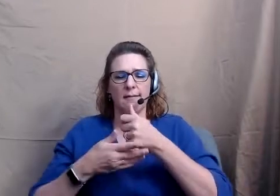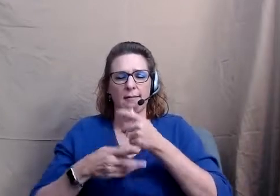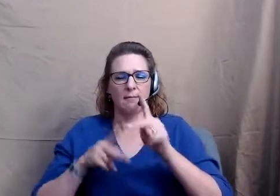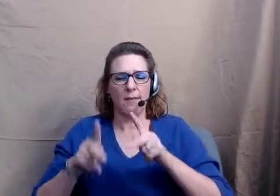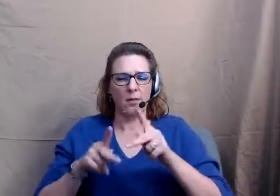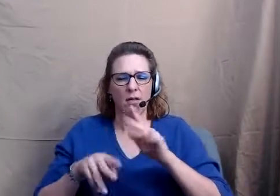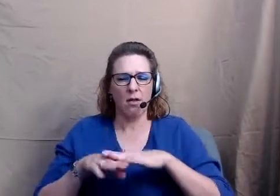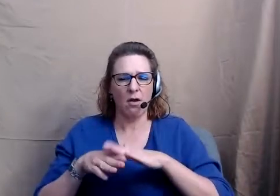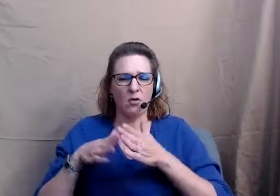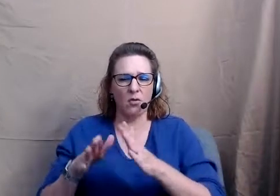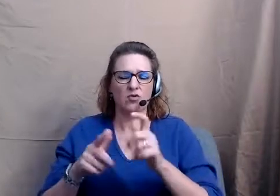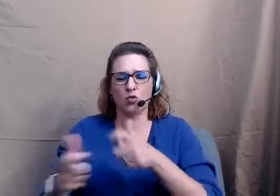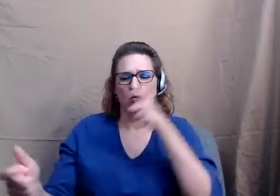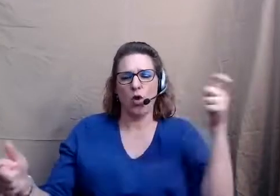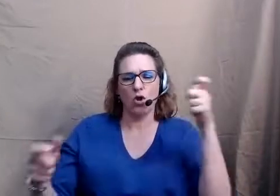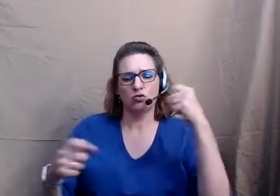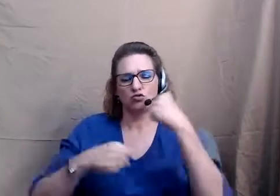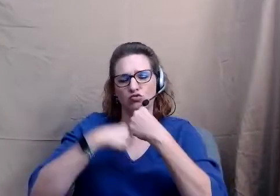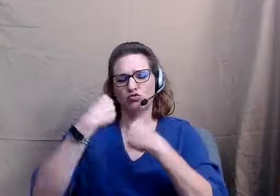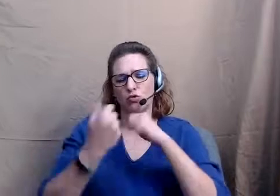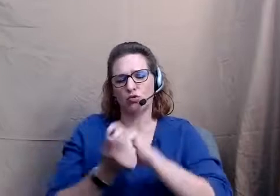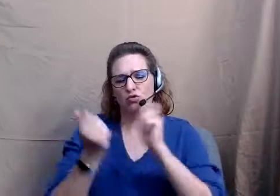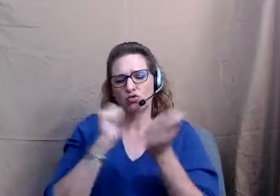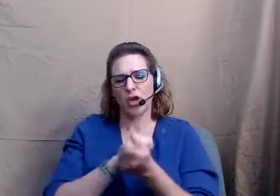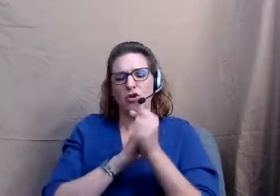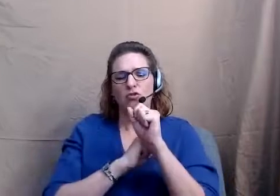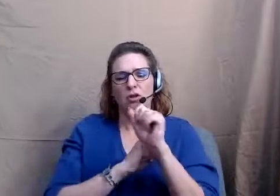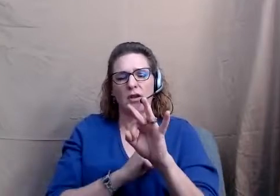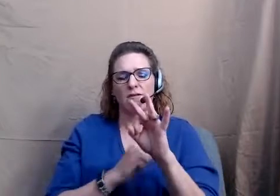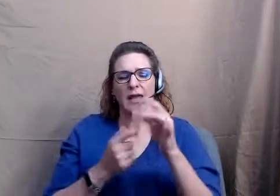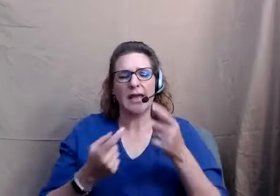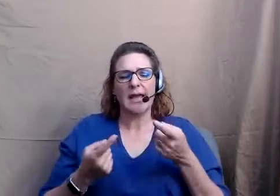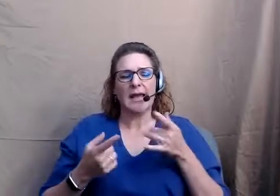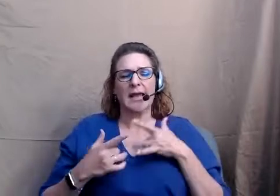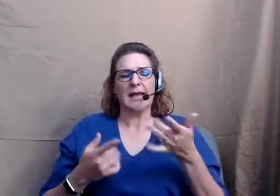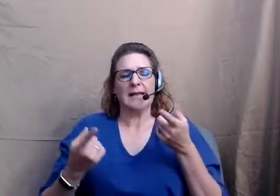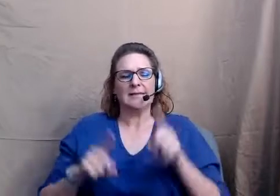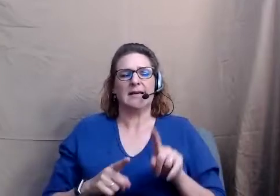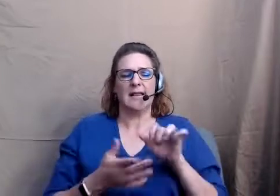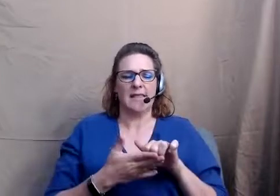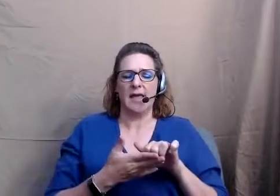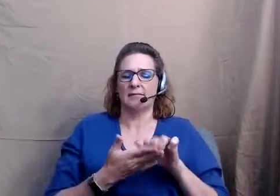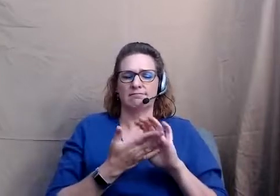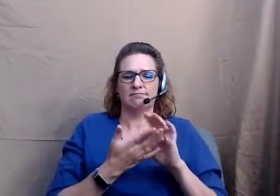to large structural change if there is an incident that goes very badly wrong?